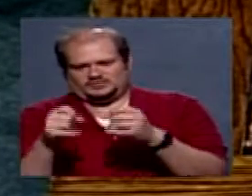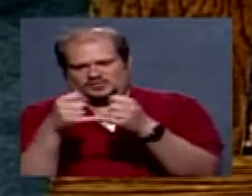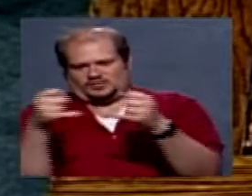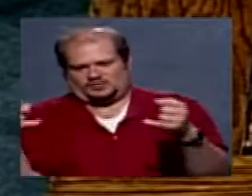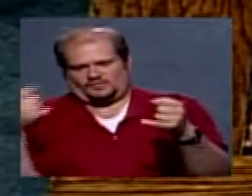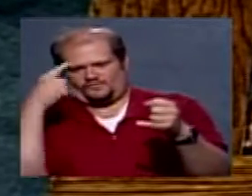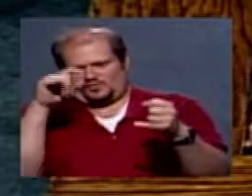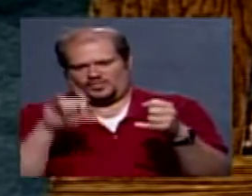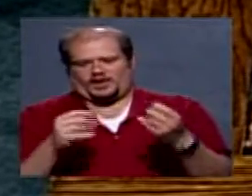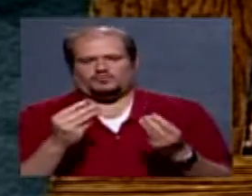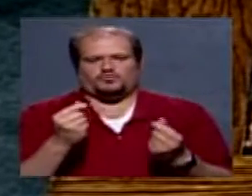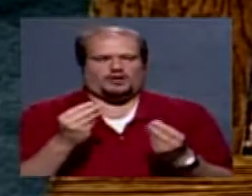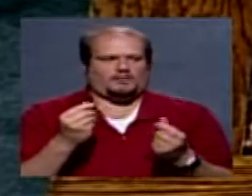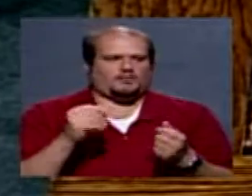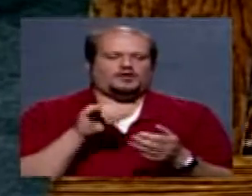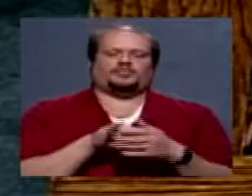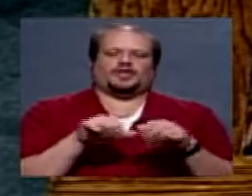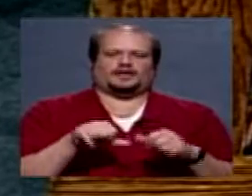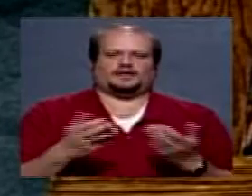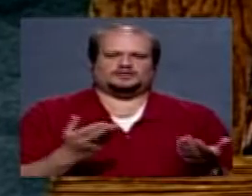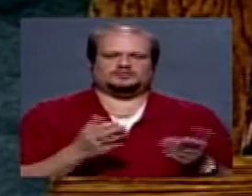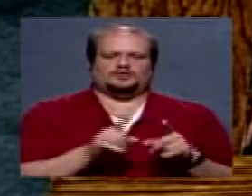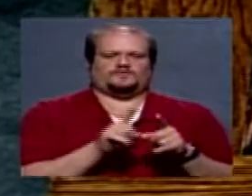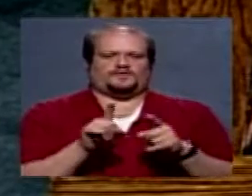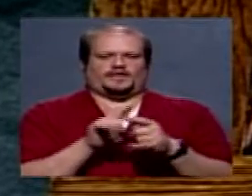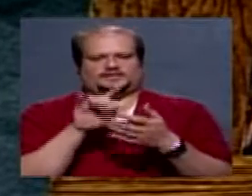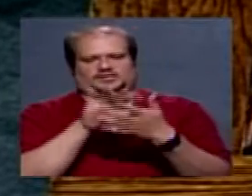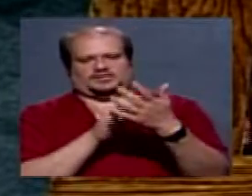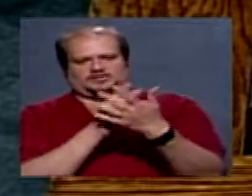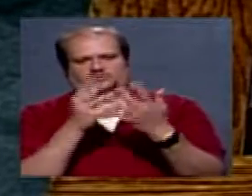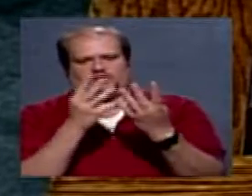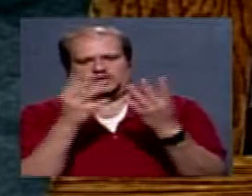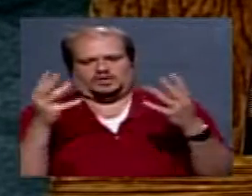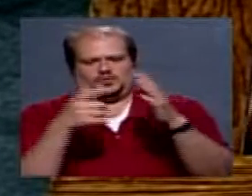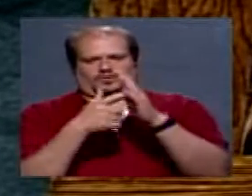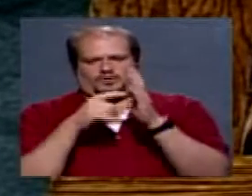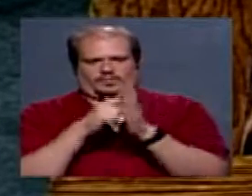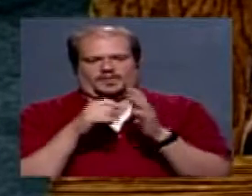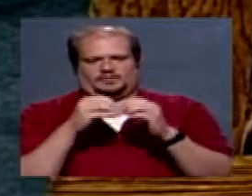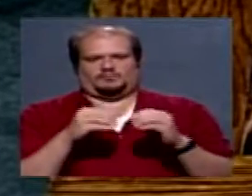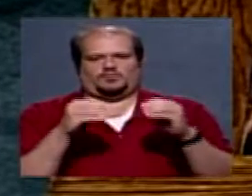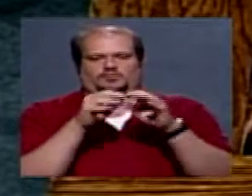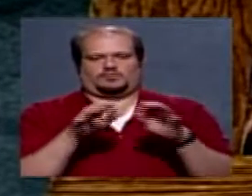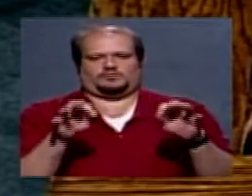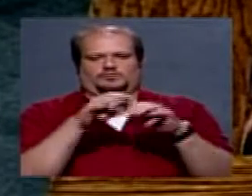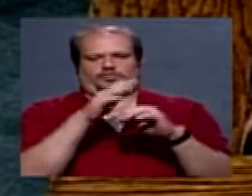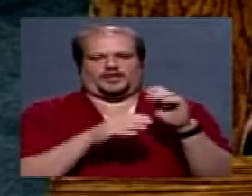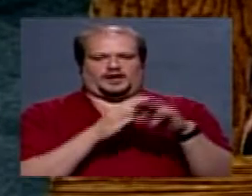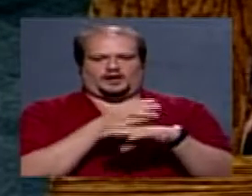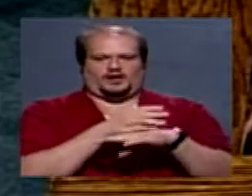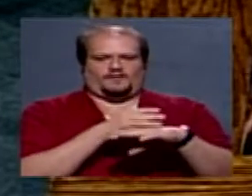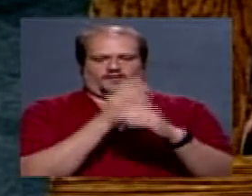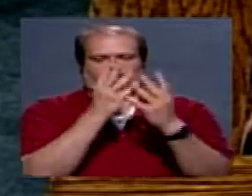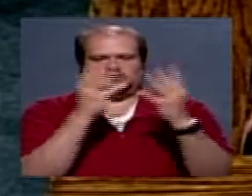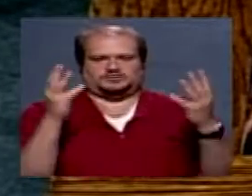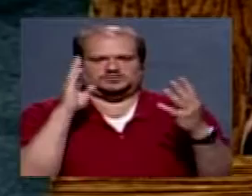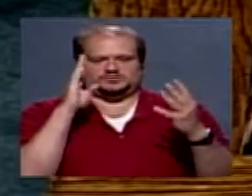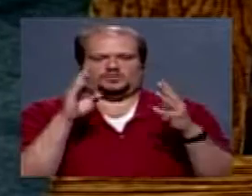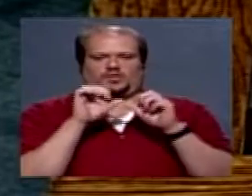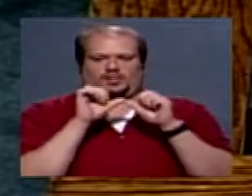the property that can serve as the screening requirement, which is much more substantial than a wooden fence and will